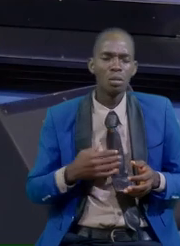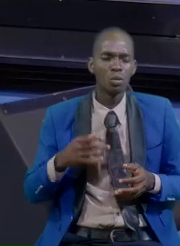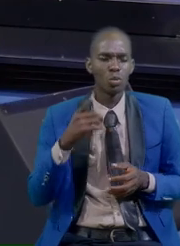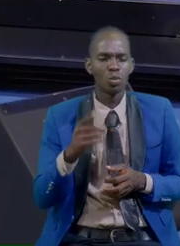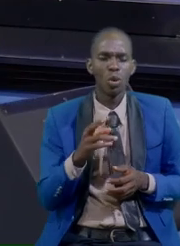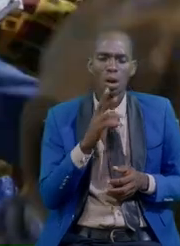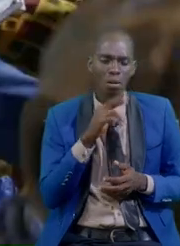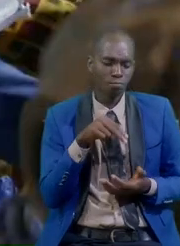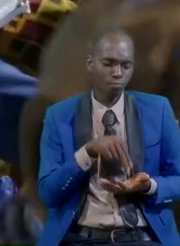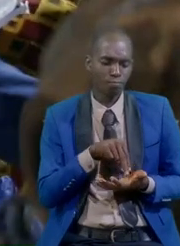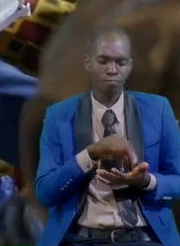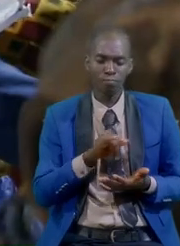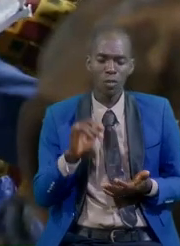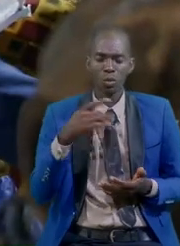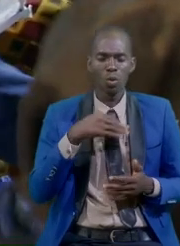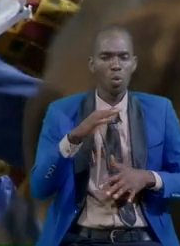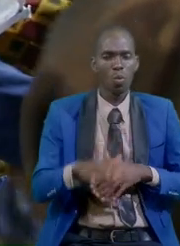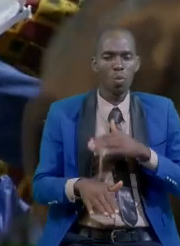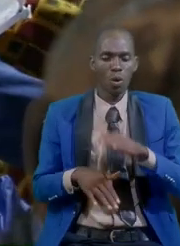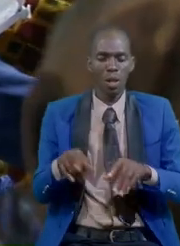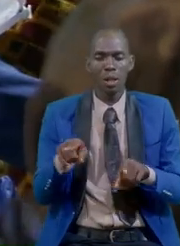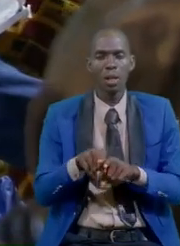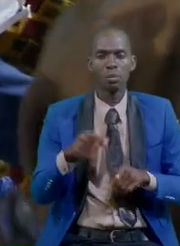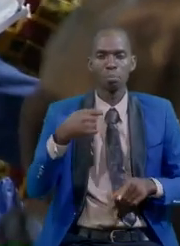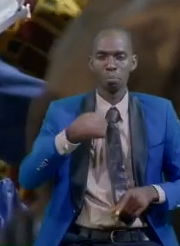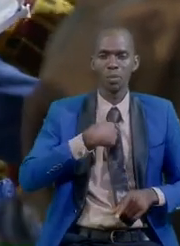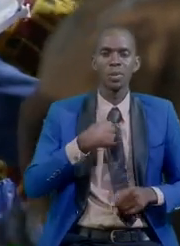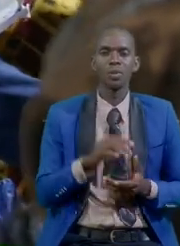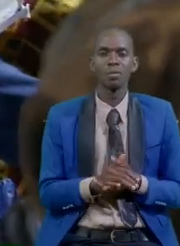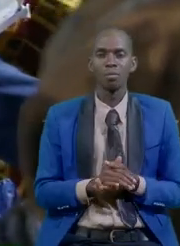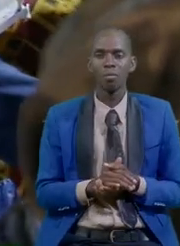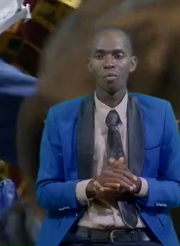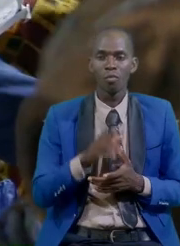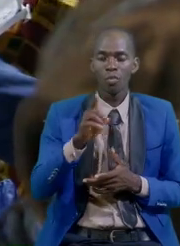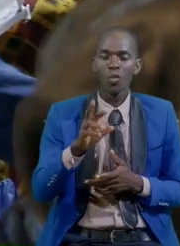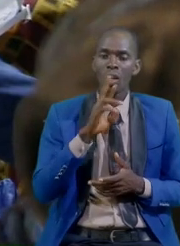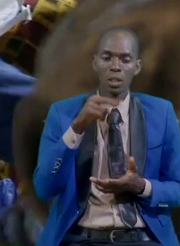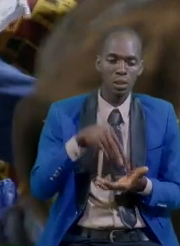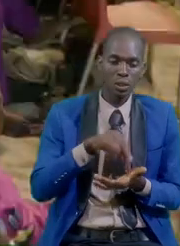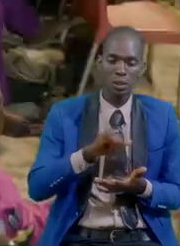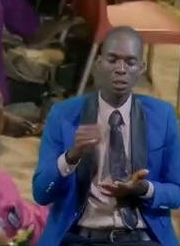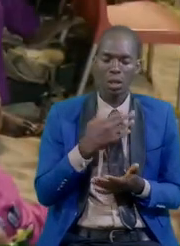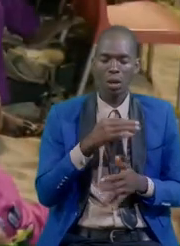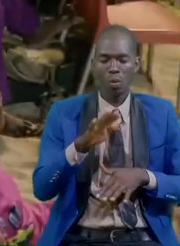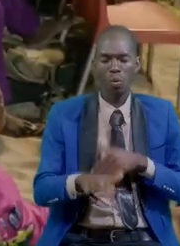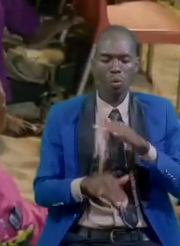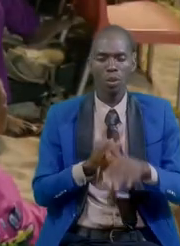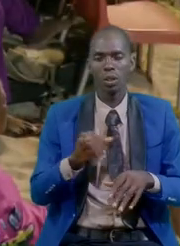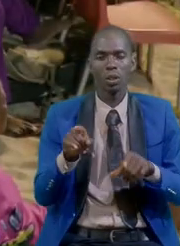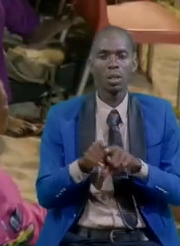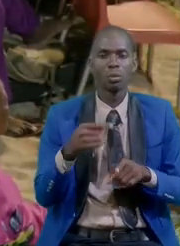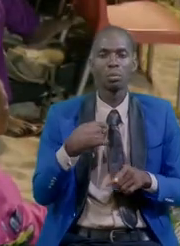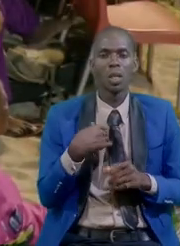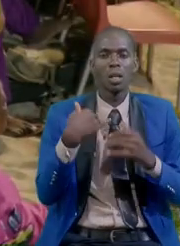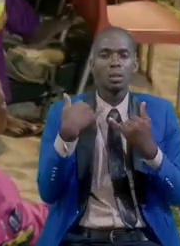and you're walking like me. I said, you are standing and walking like me. Now that it